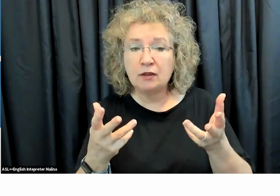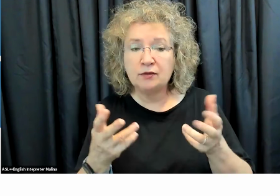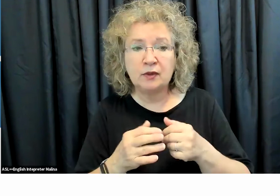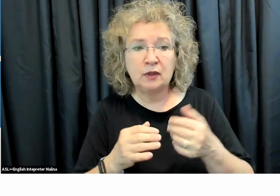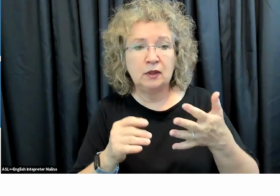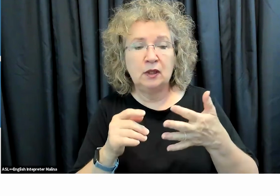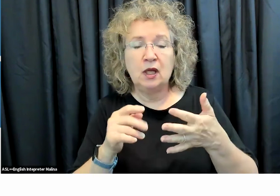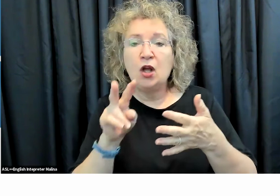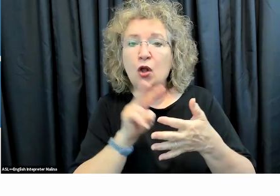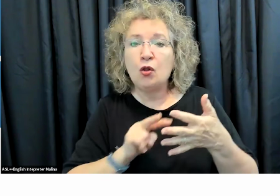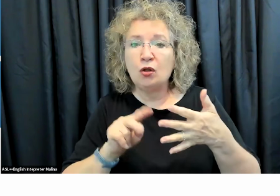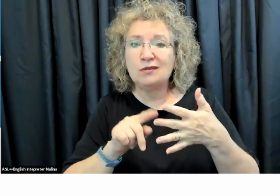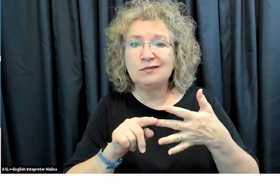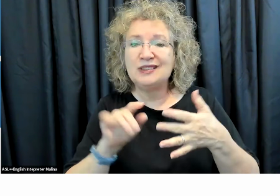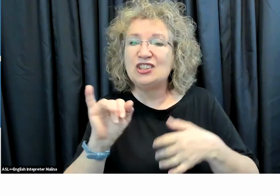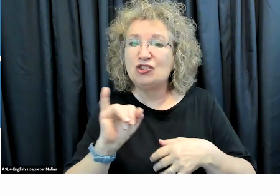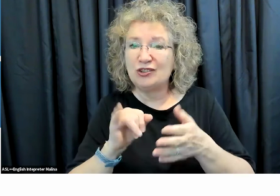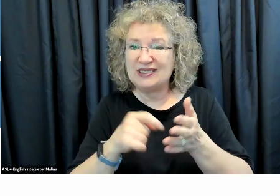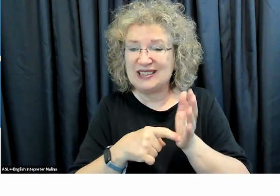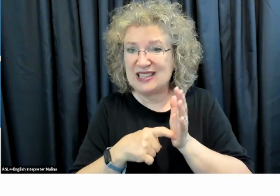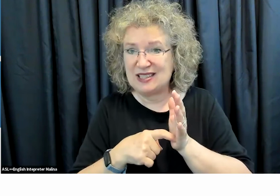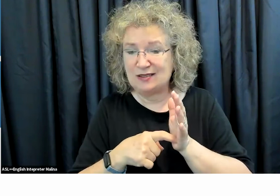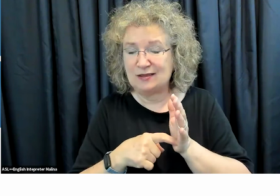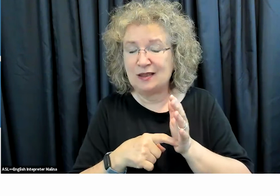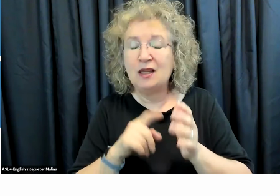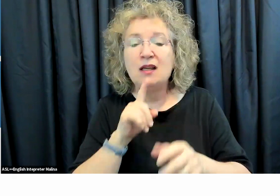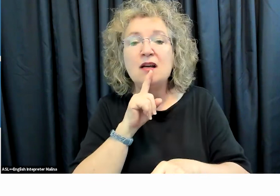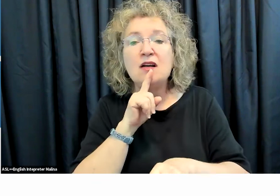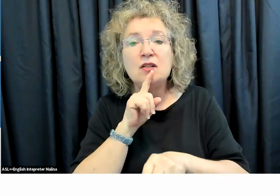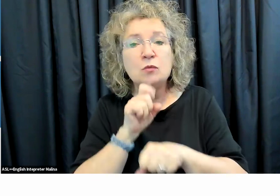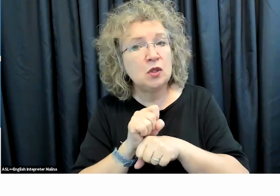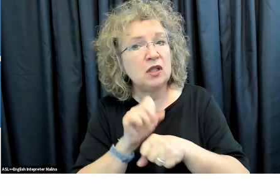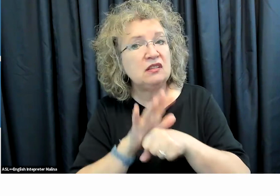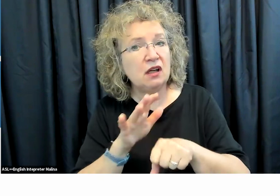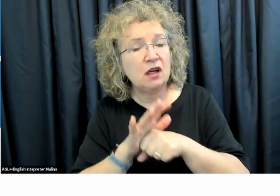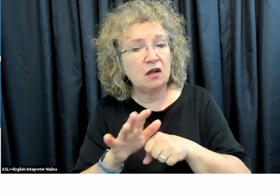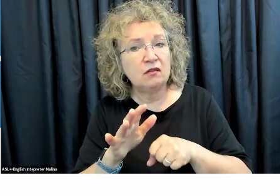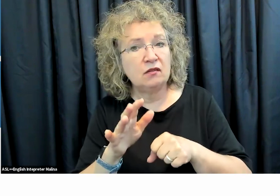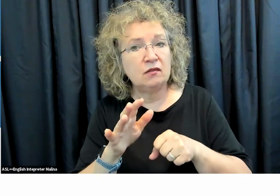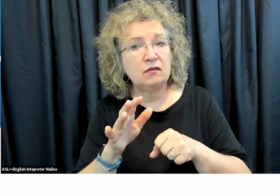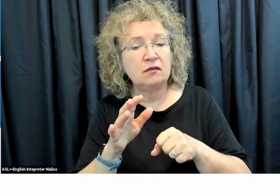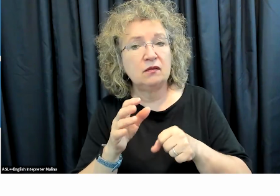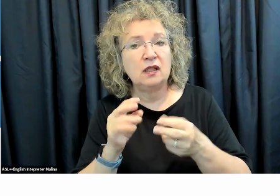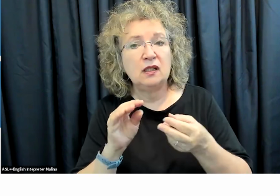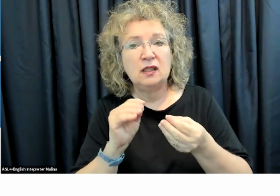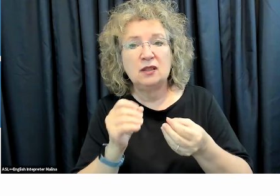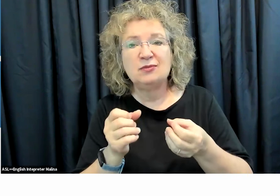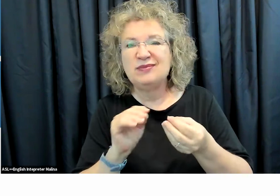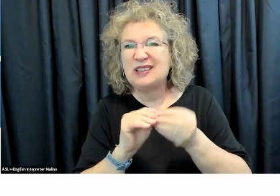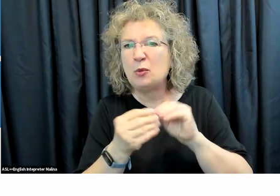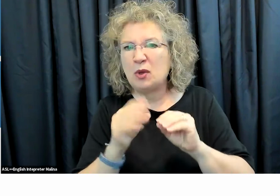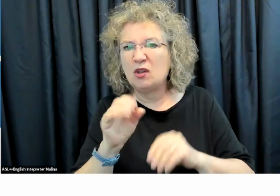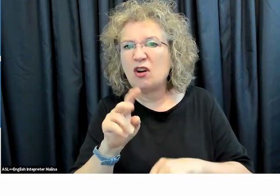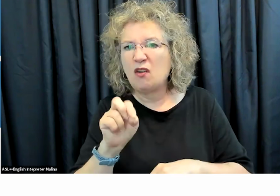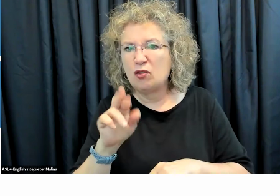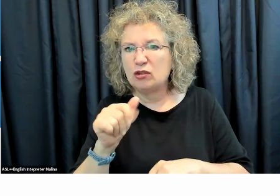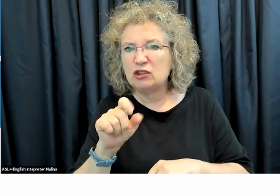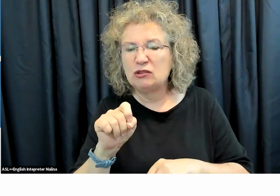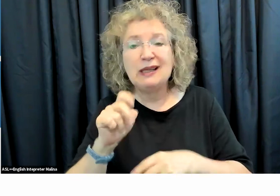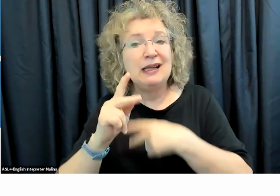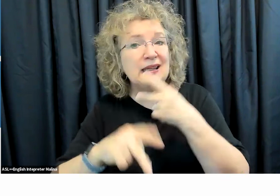needs and then make sure that we have appropriate coverage types and limits,